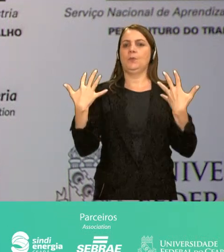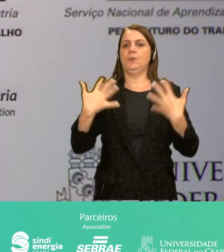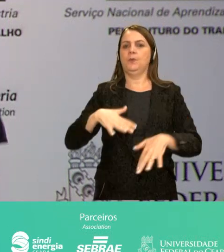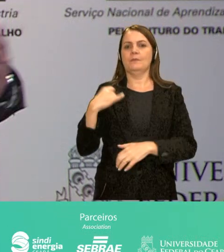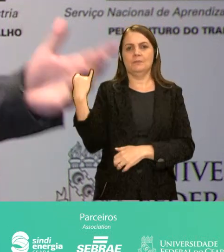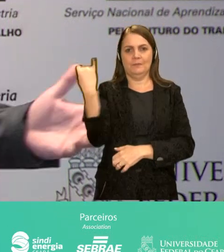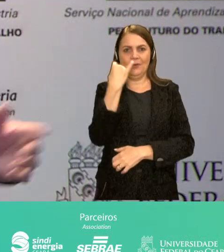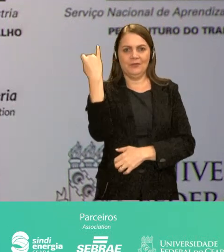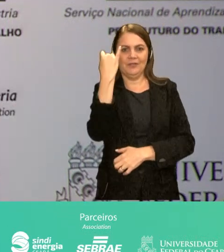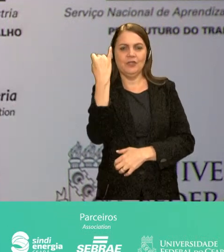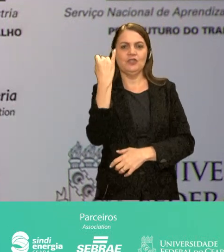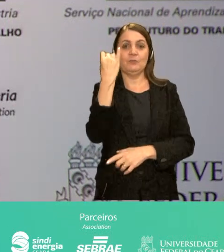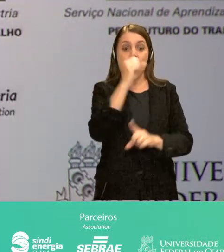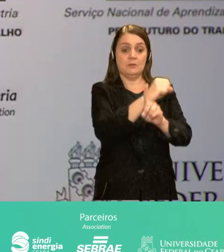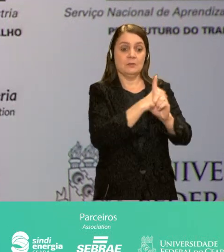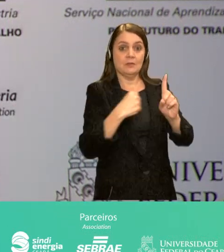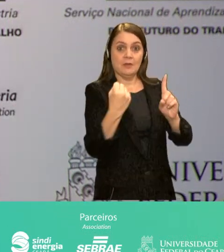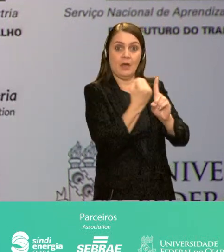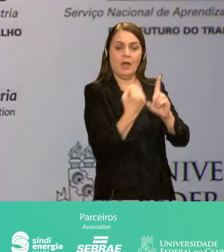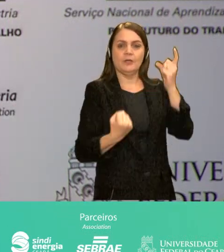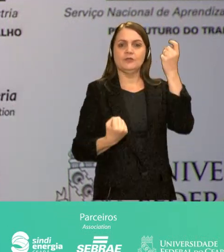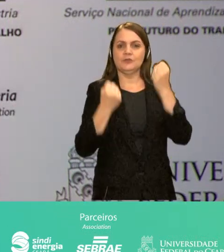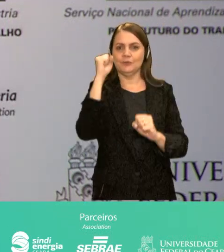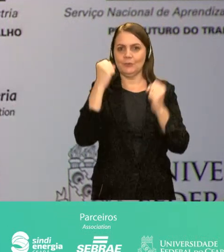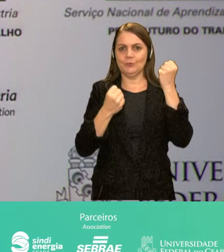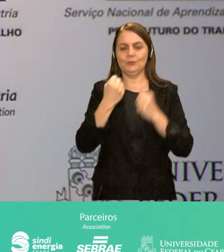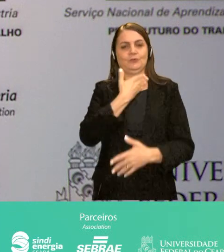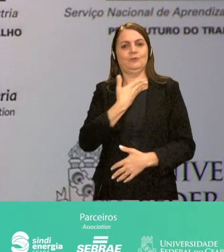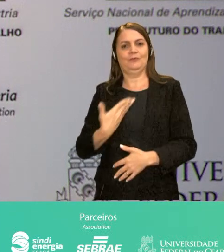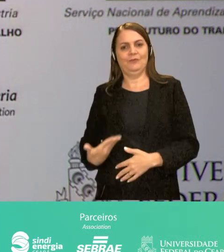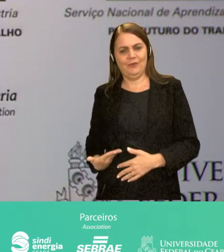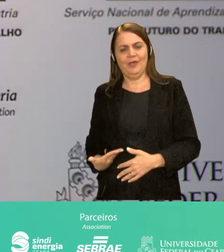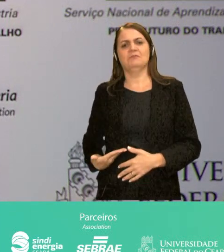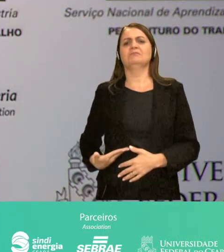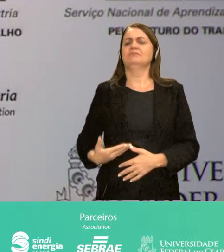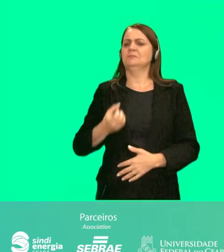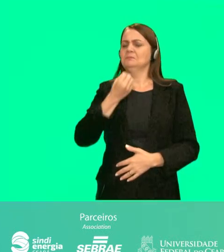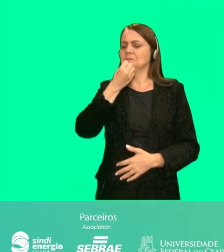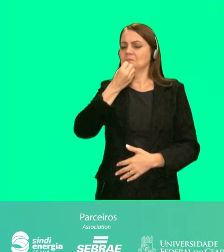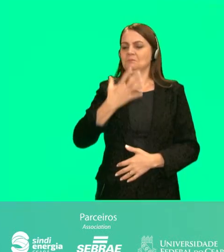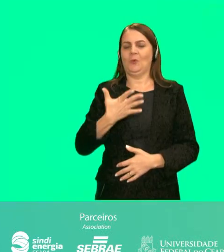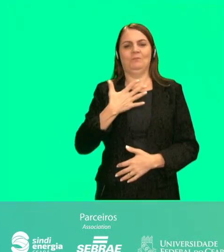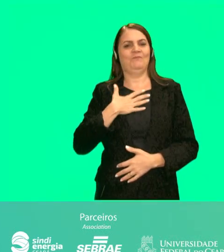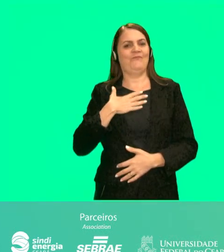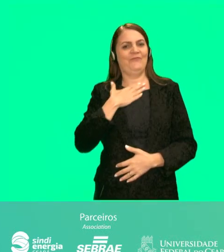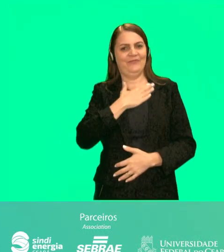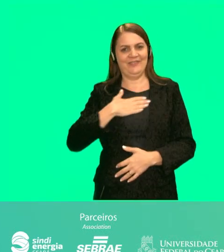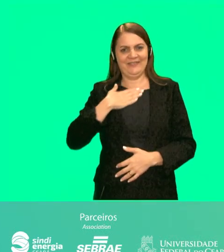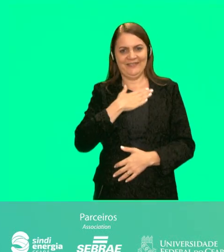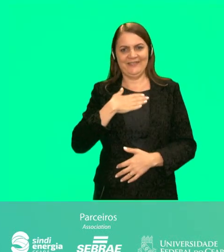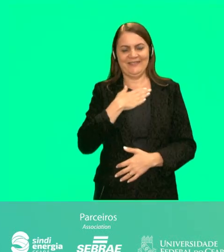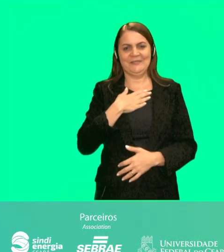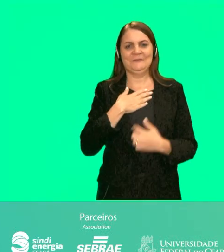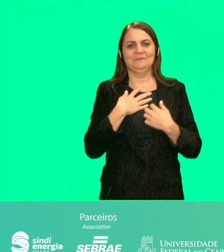for society, for industry, for government, and this is something that brings me great